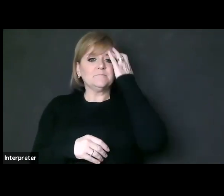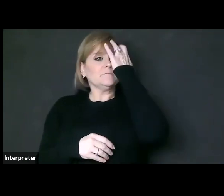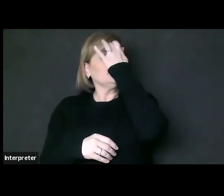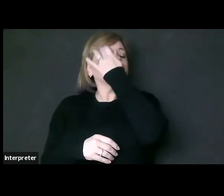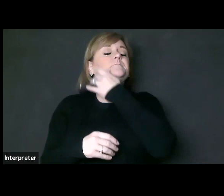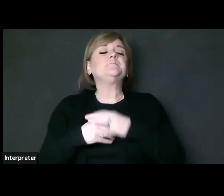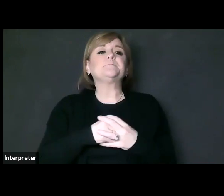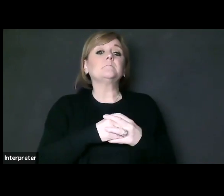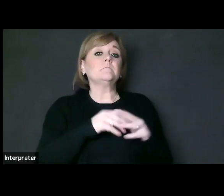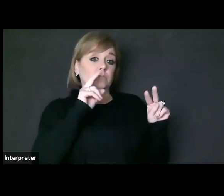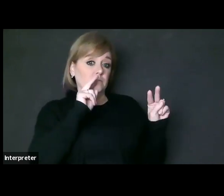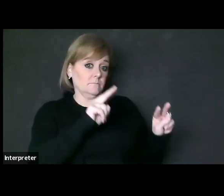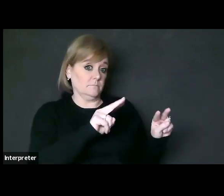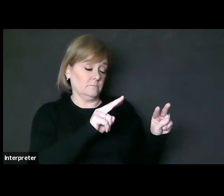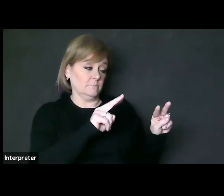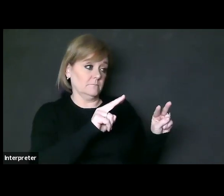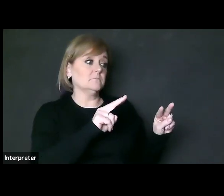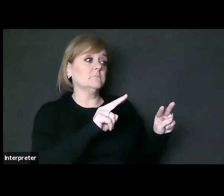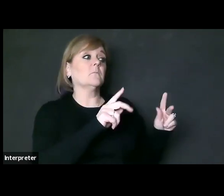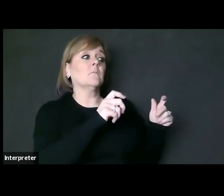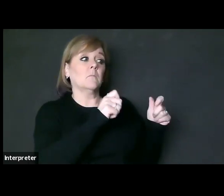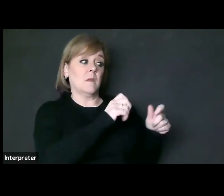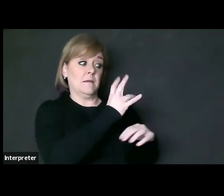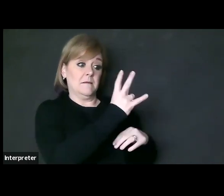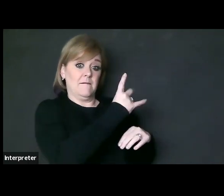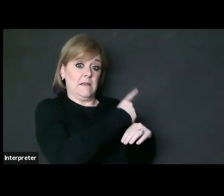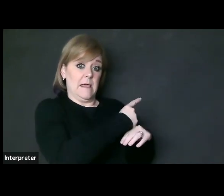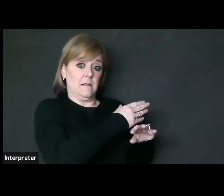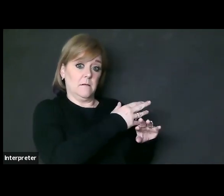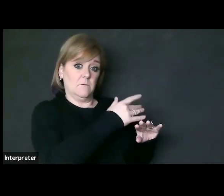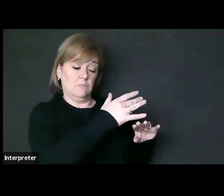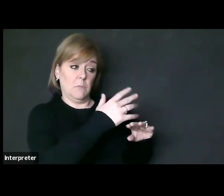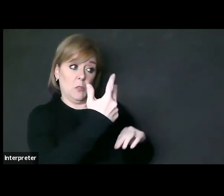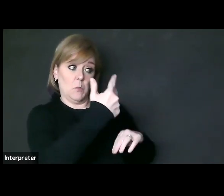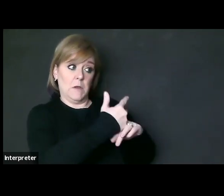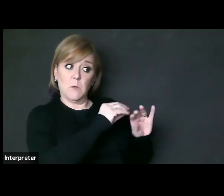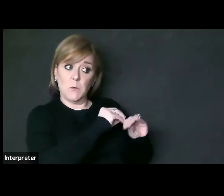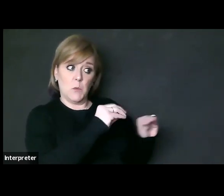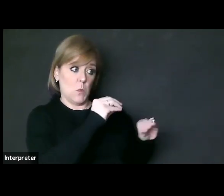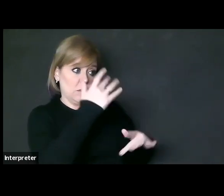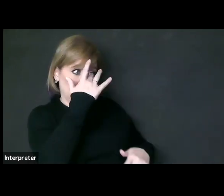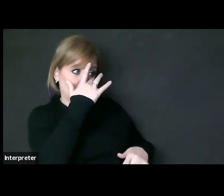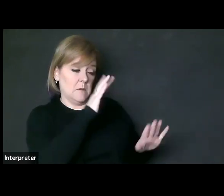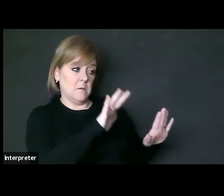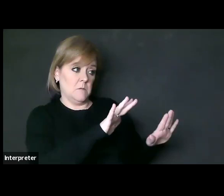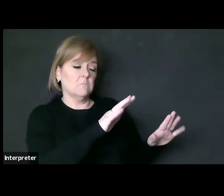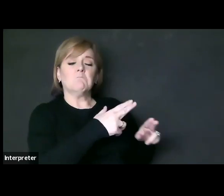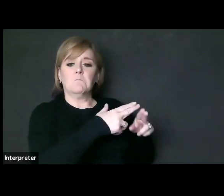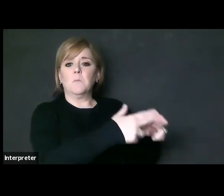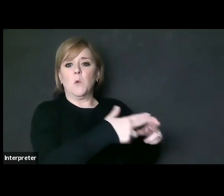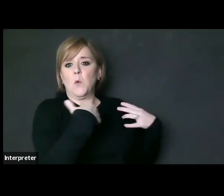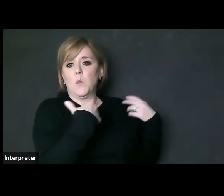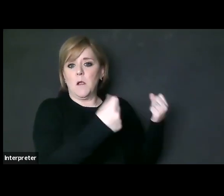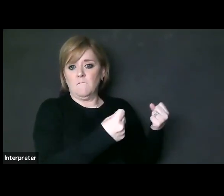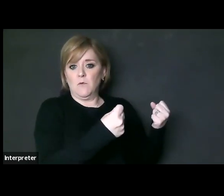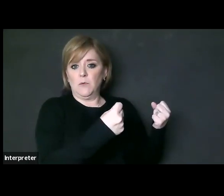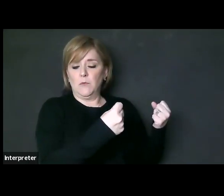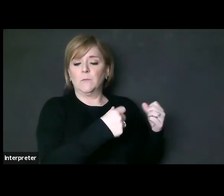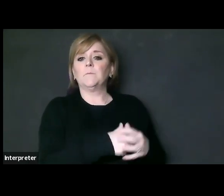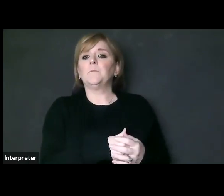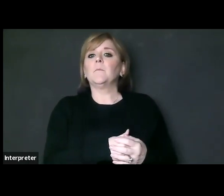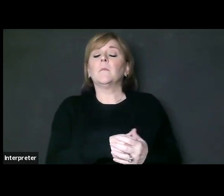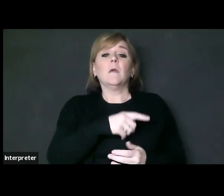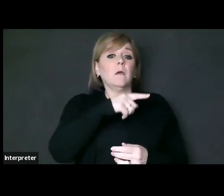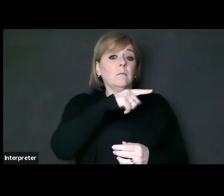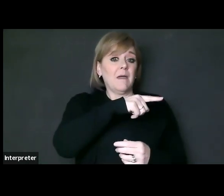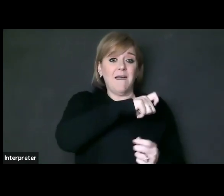Once we see that, the health department considers that individual to be recovered, and they don't need to go in